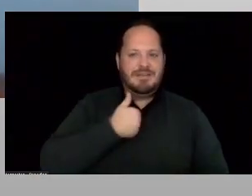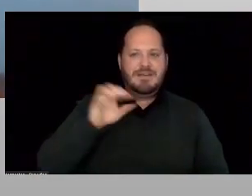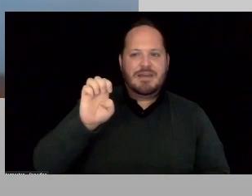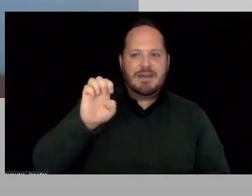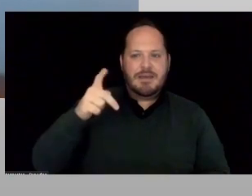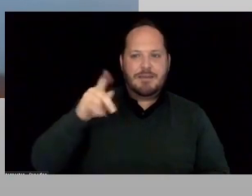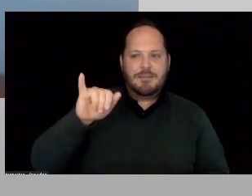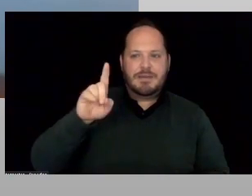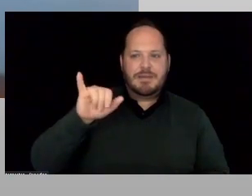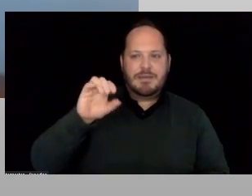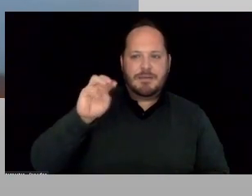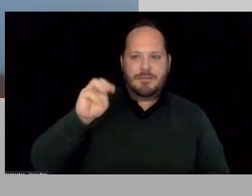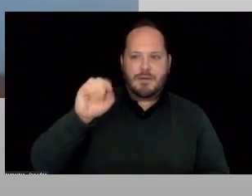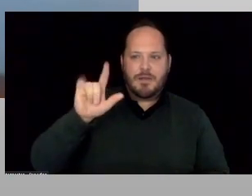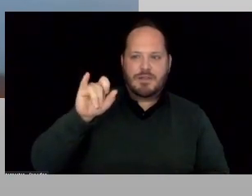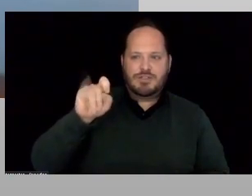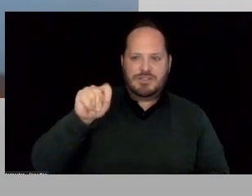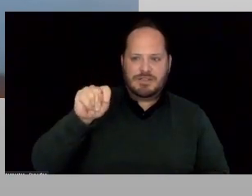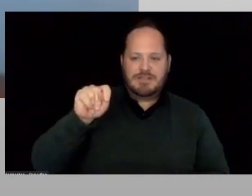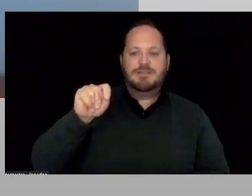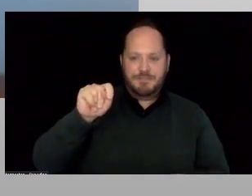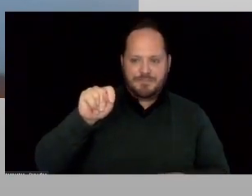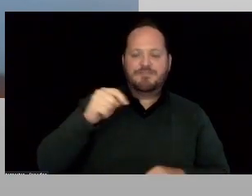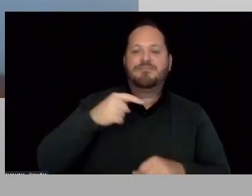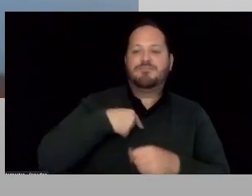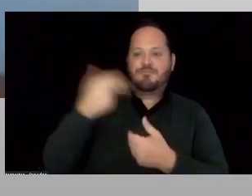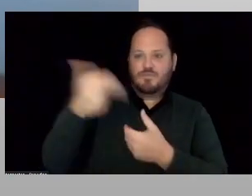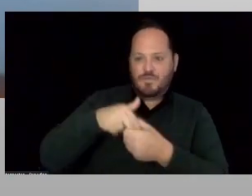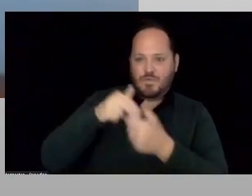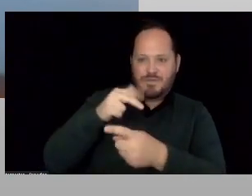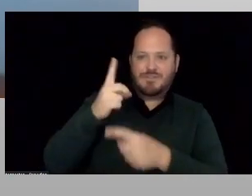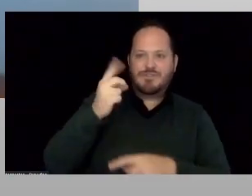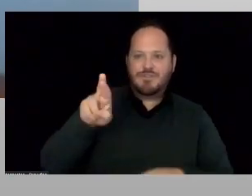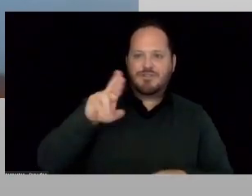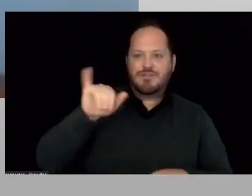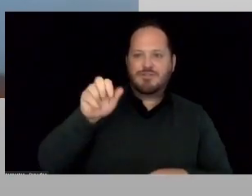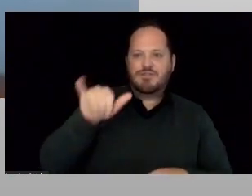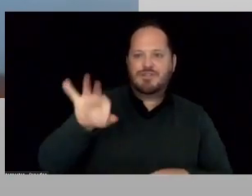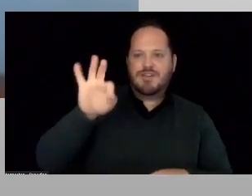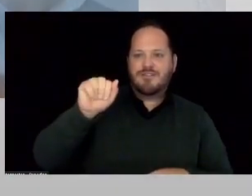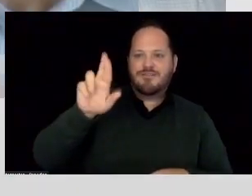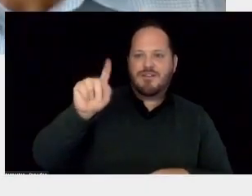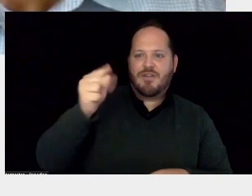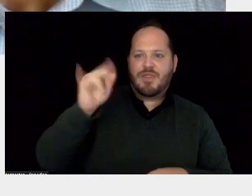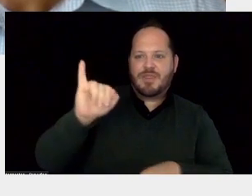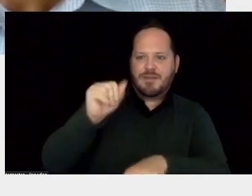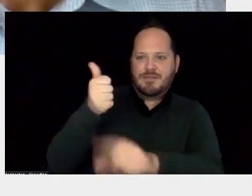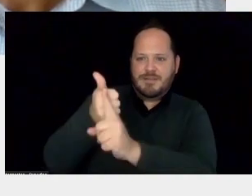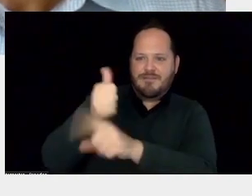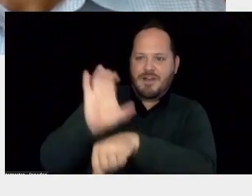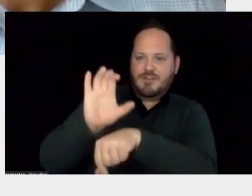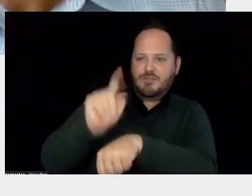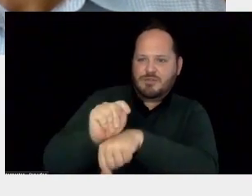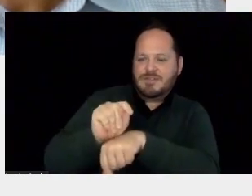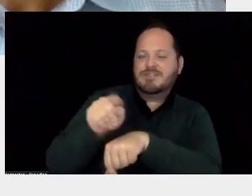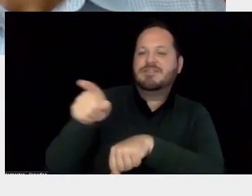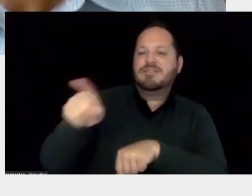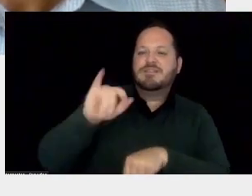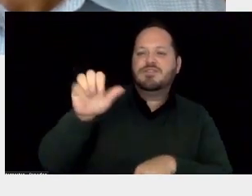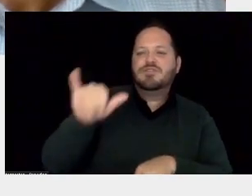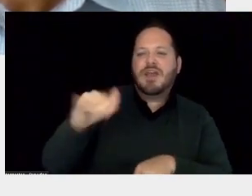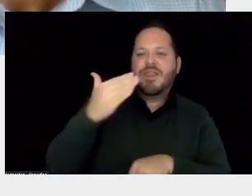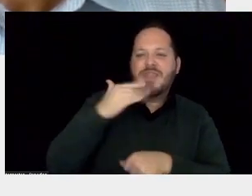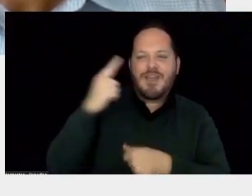Jay Fathi, SEIU 775 Benefits Group Consultant. Jay, thank you for coming back to speak with us again about